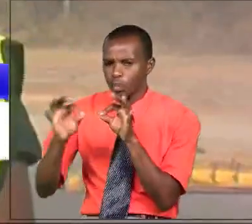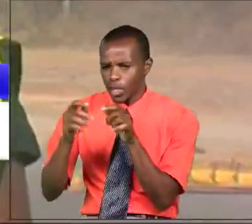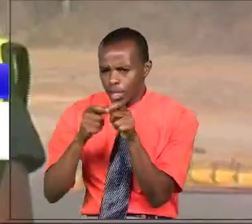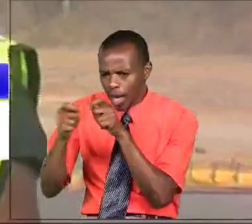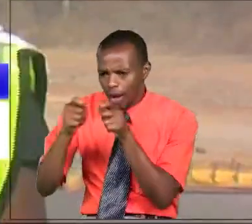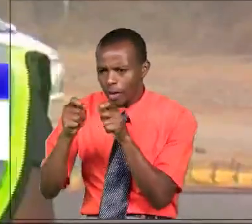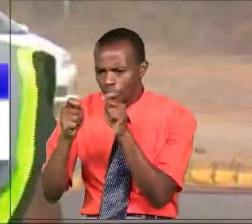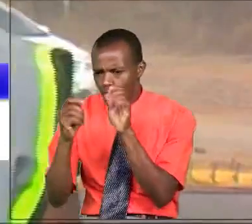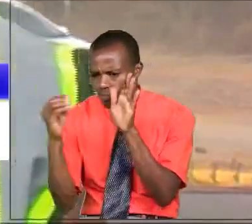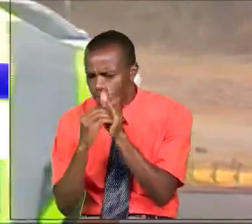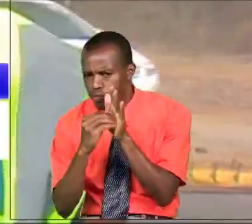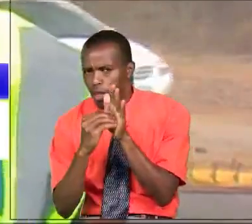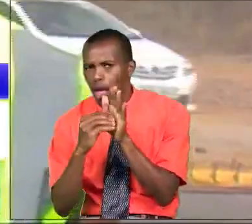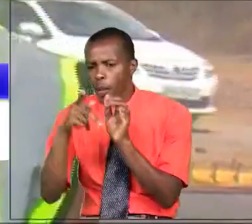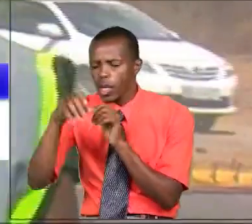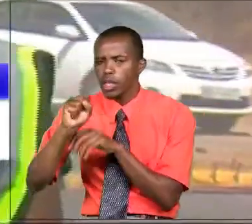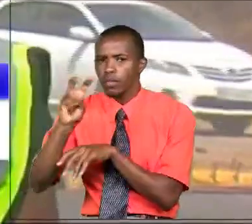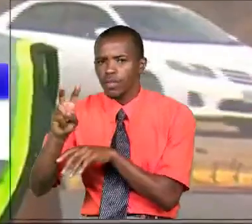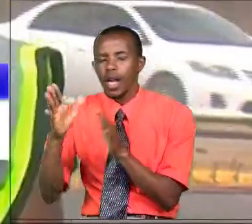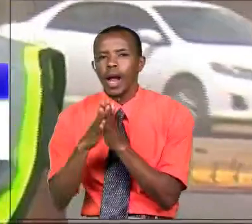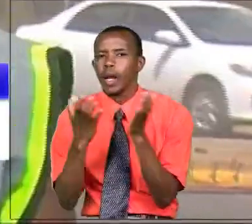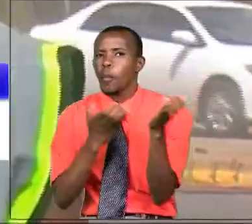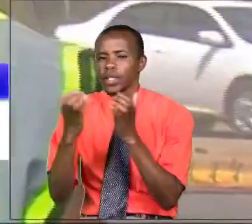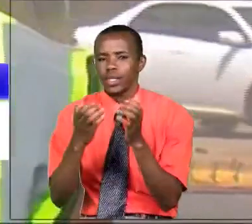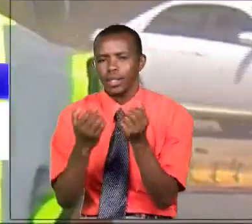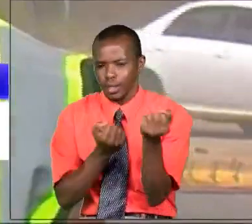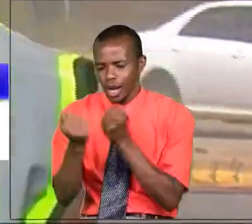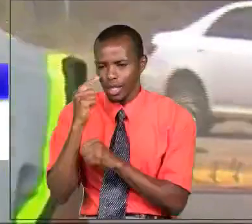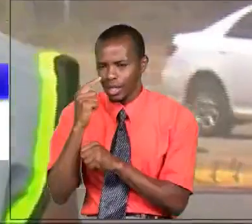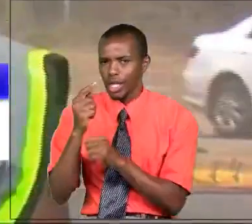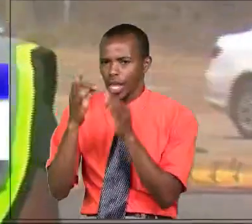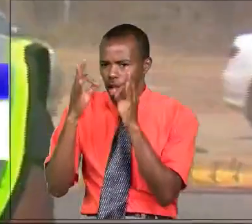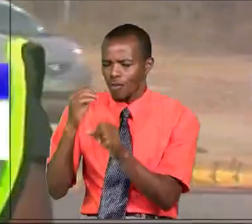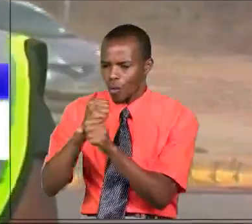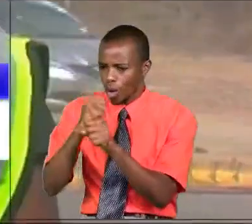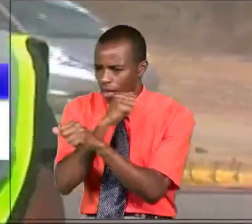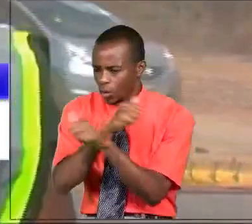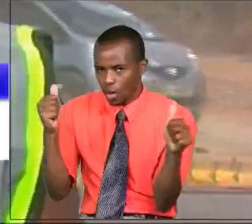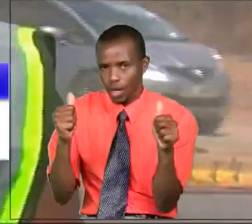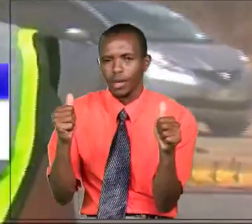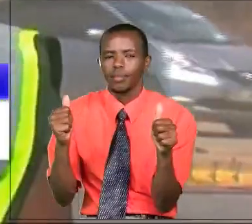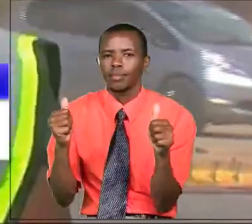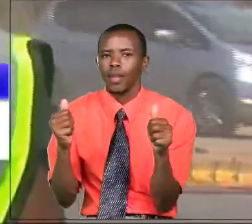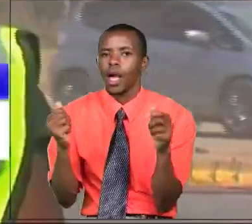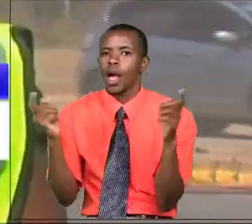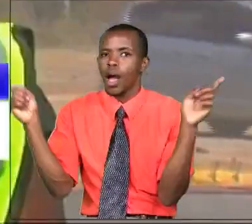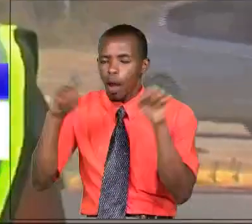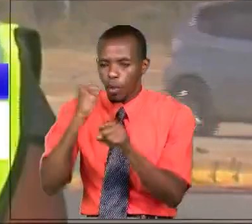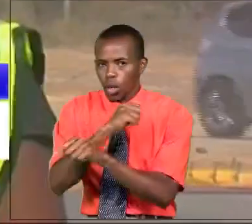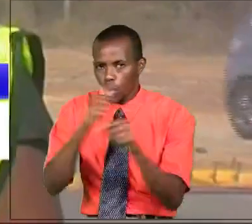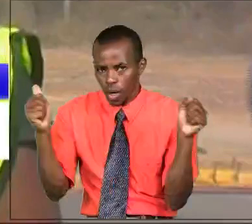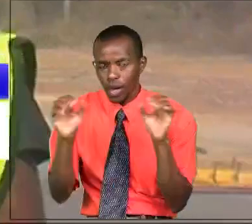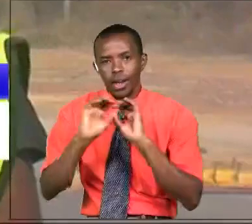fitted on PSV vehicles and commercial vehicles to check whether they are functioning well. And if they are not functioning well, of